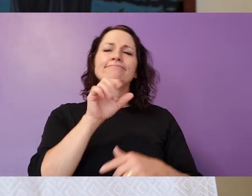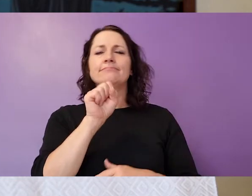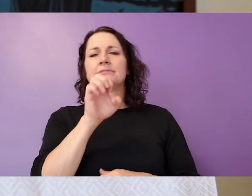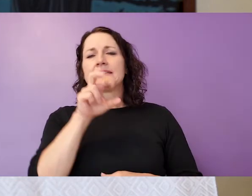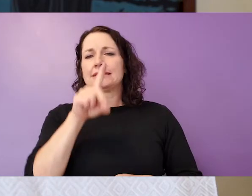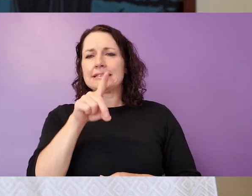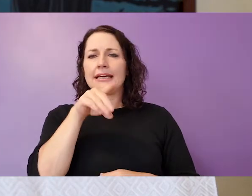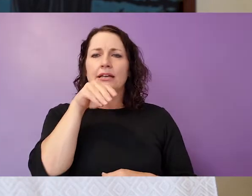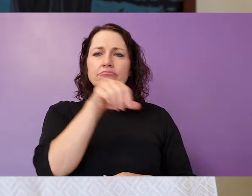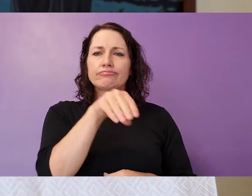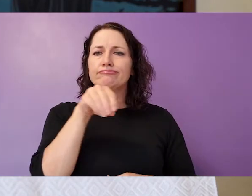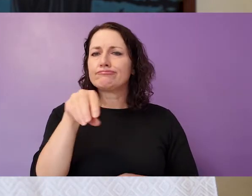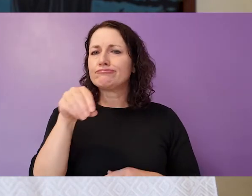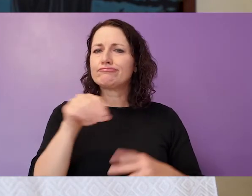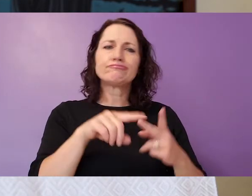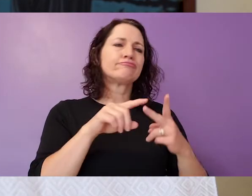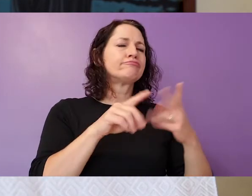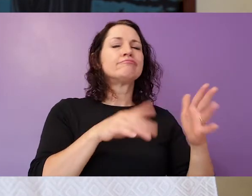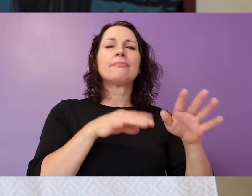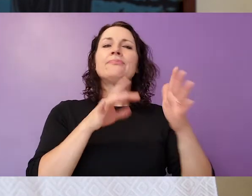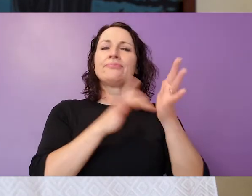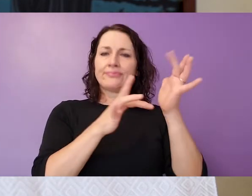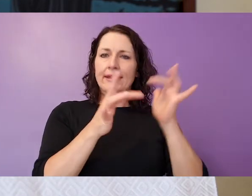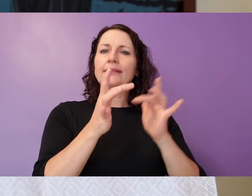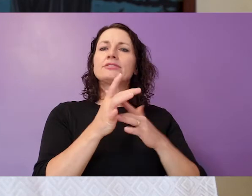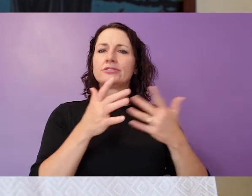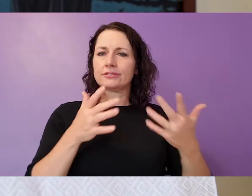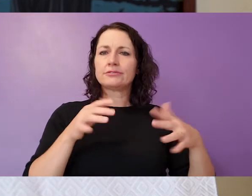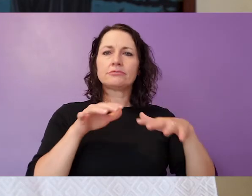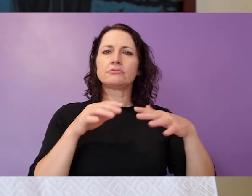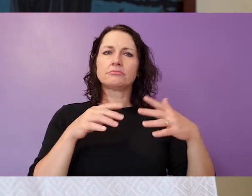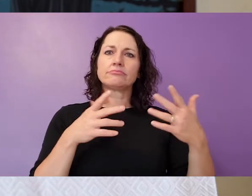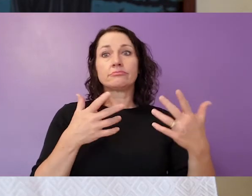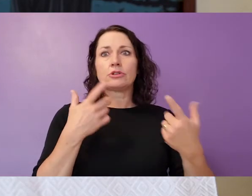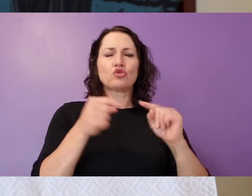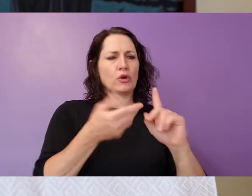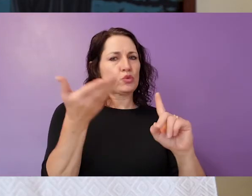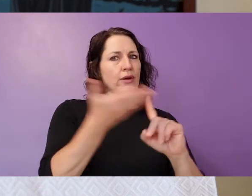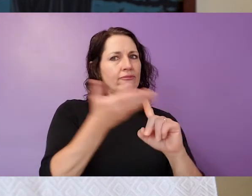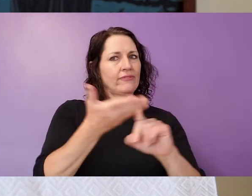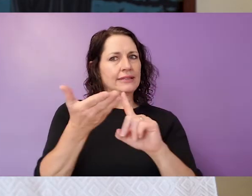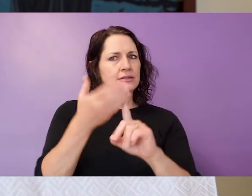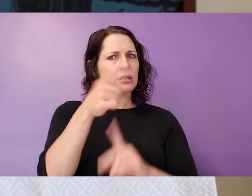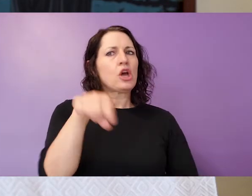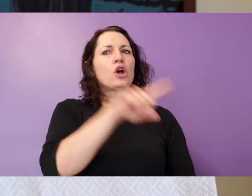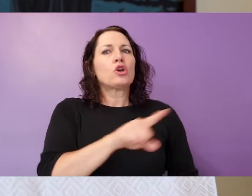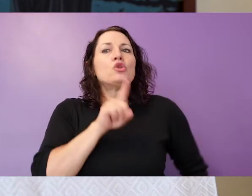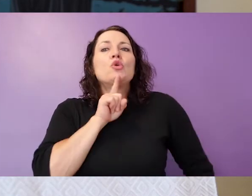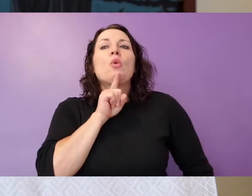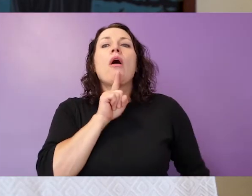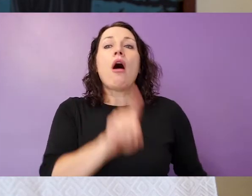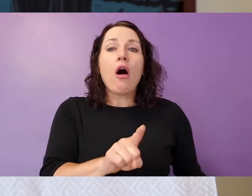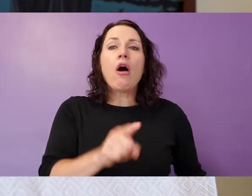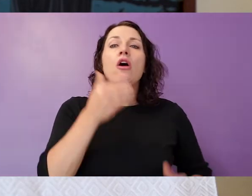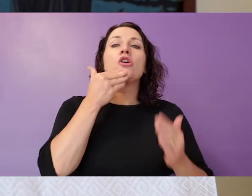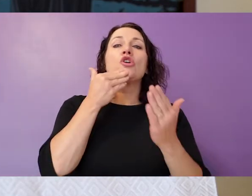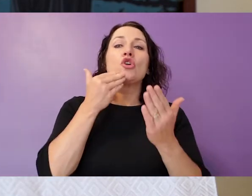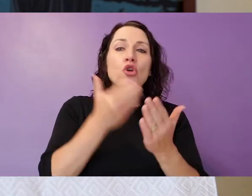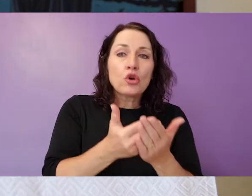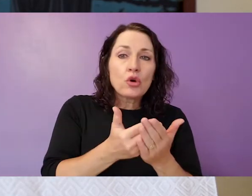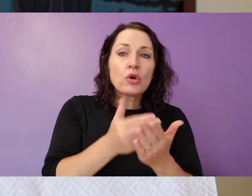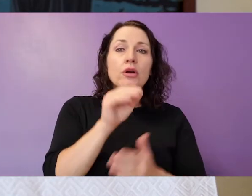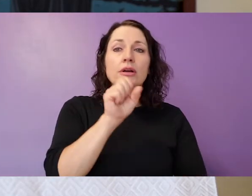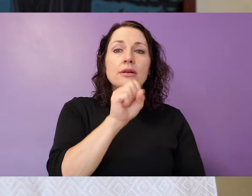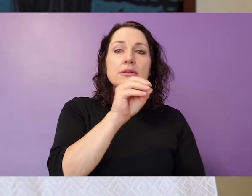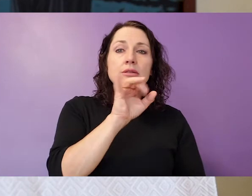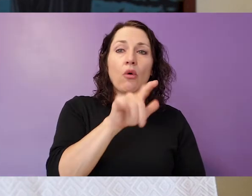the seed falling here and there, and Jesus, of course, is trying to convince them that they are of good soil, they